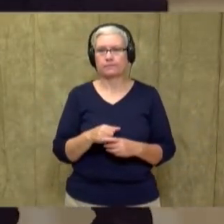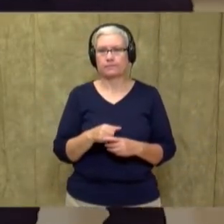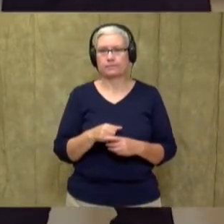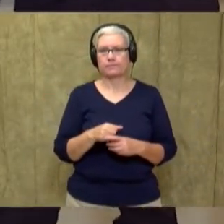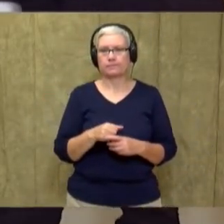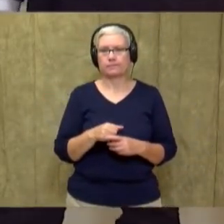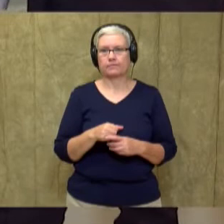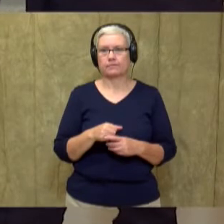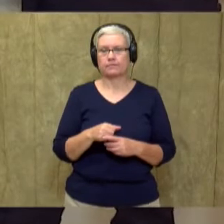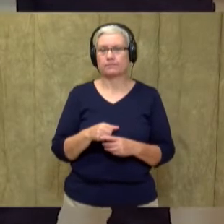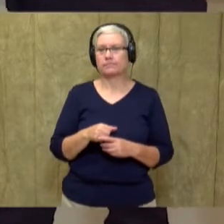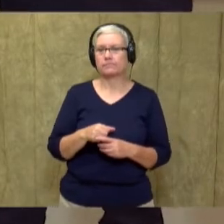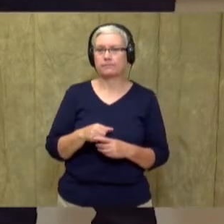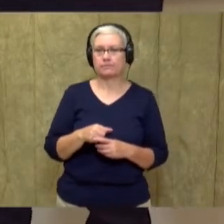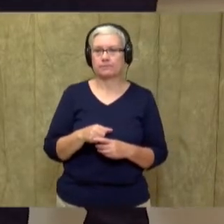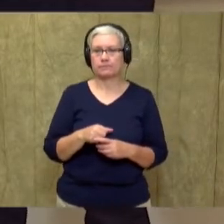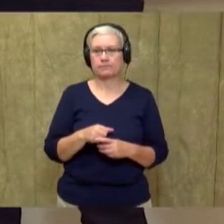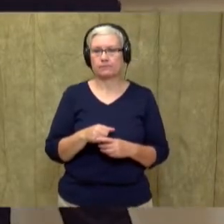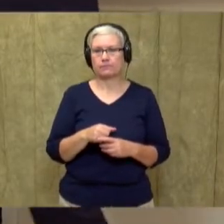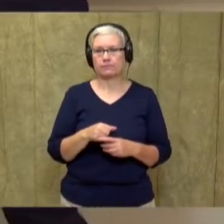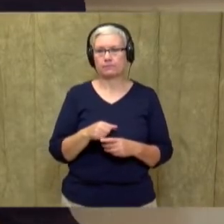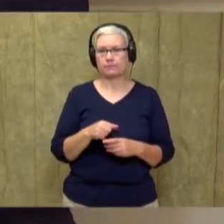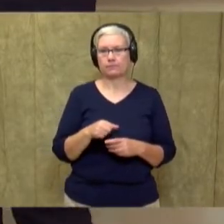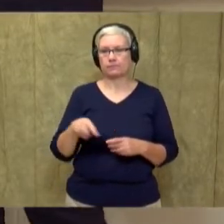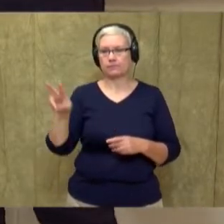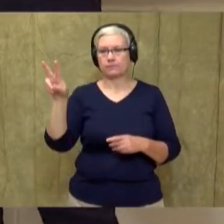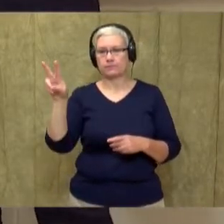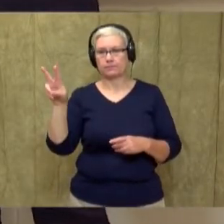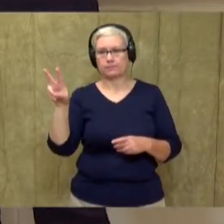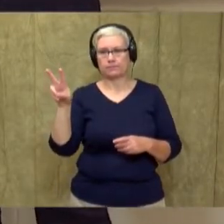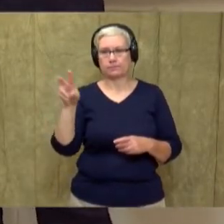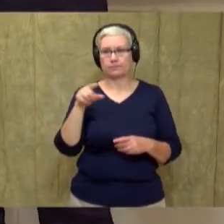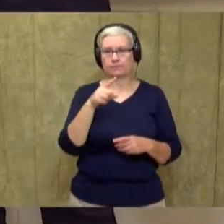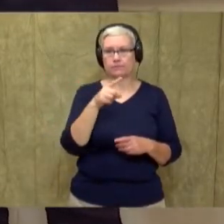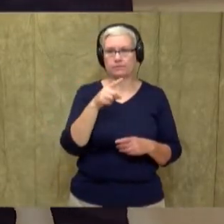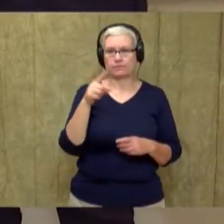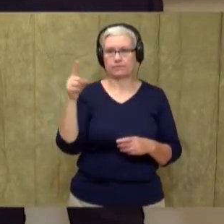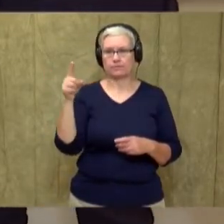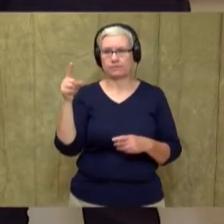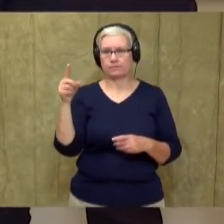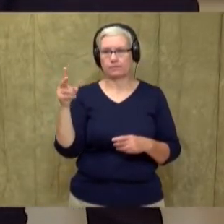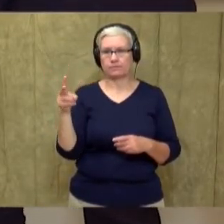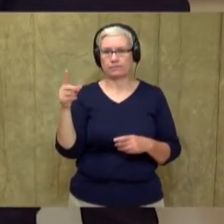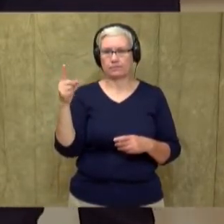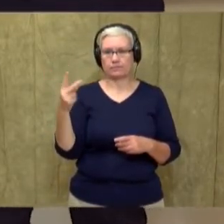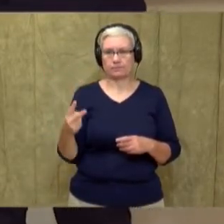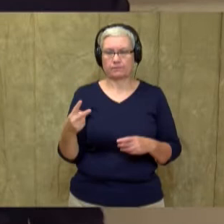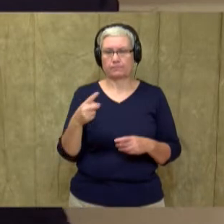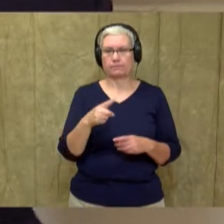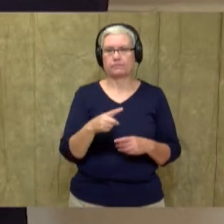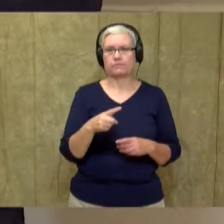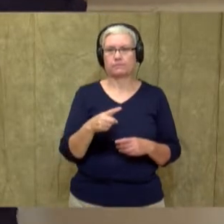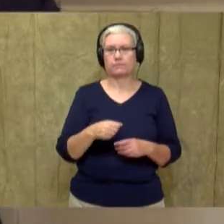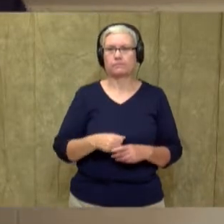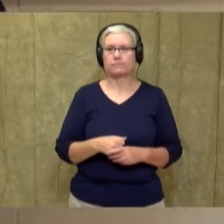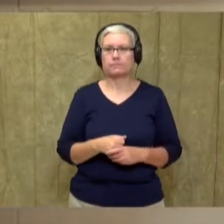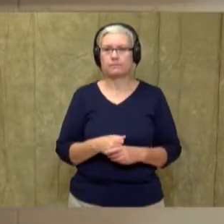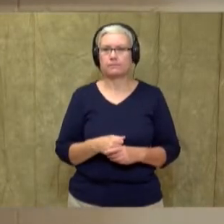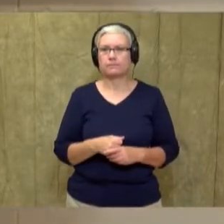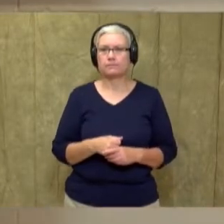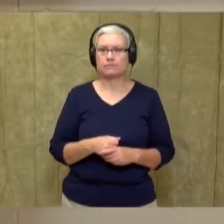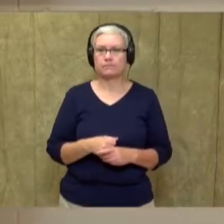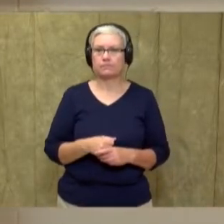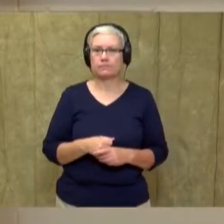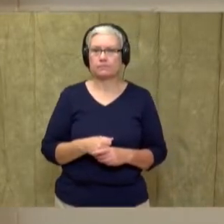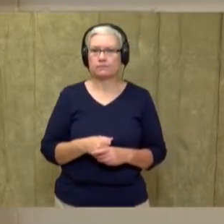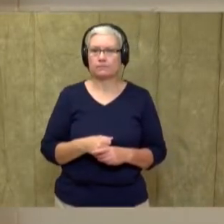original outputs, 2 is half of 4, 1/2 is half of 1, and we see on